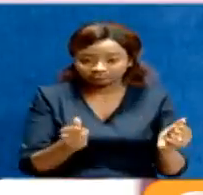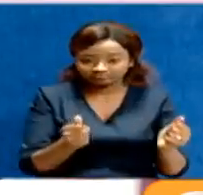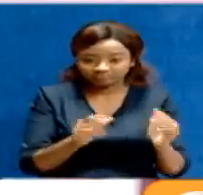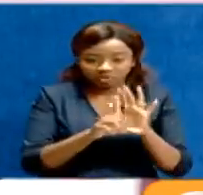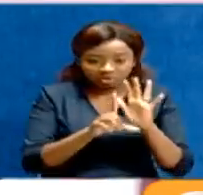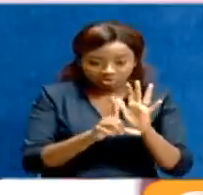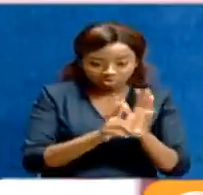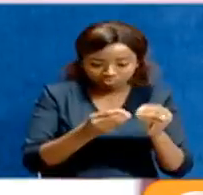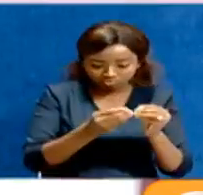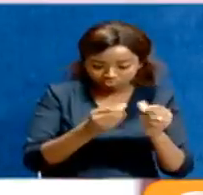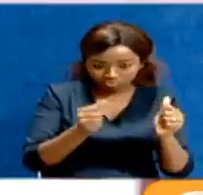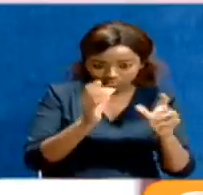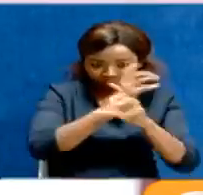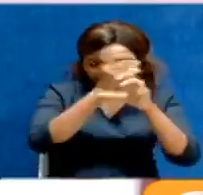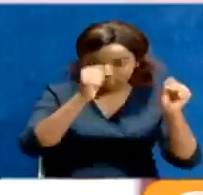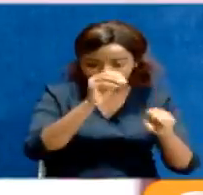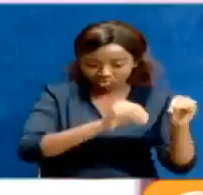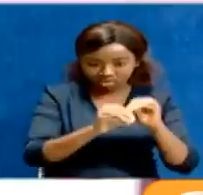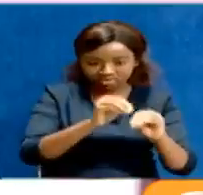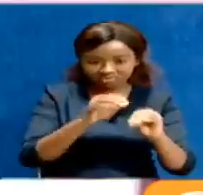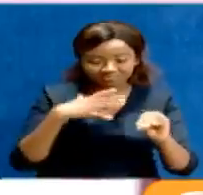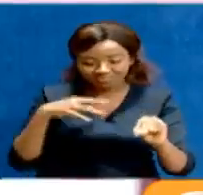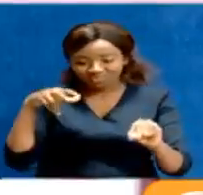presidential elections arising from those two